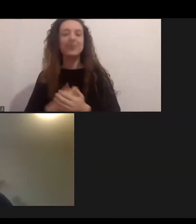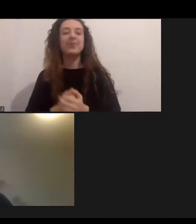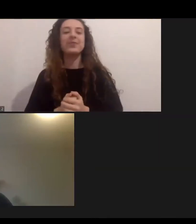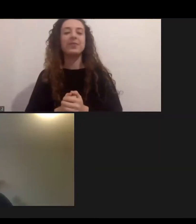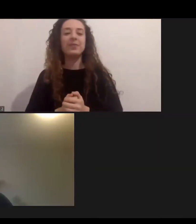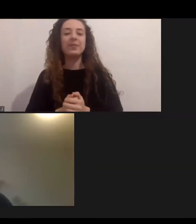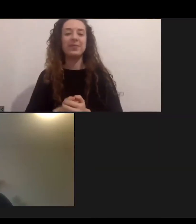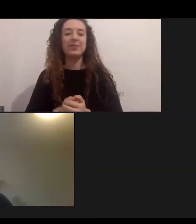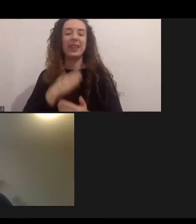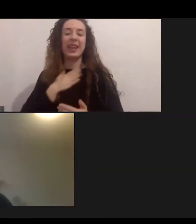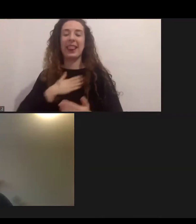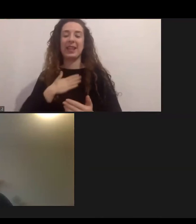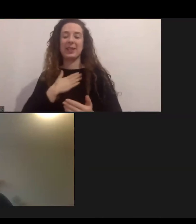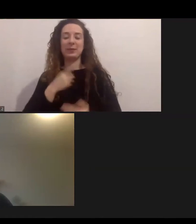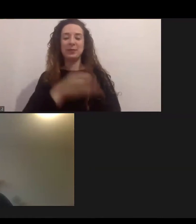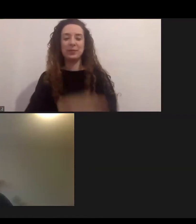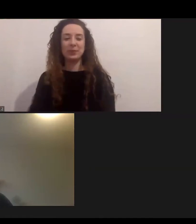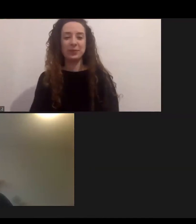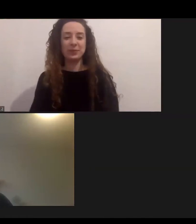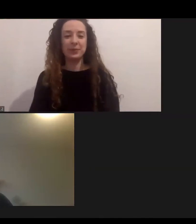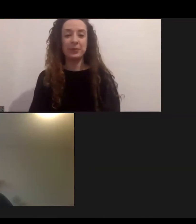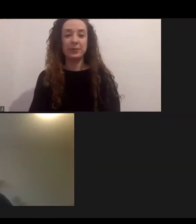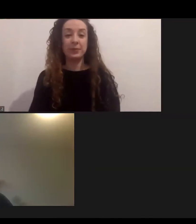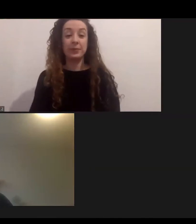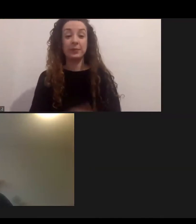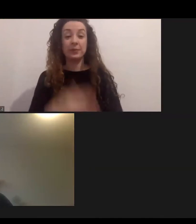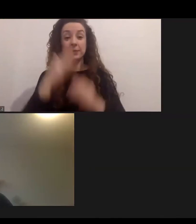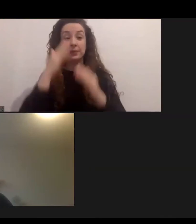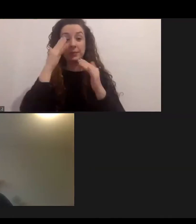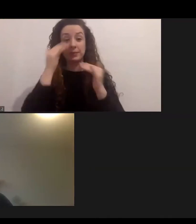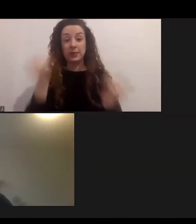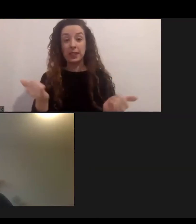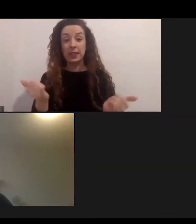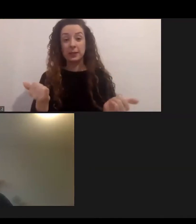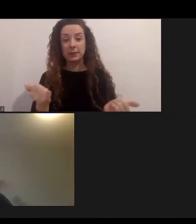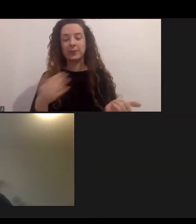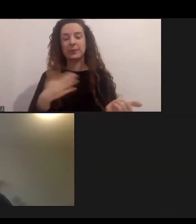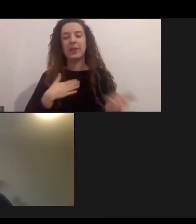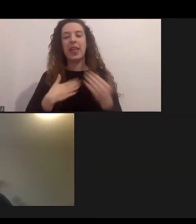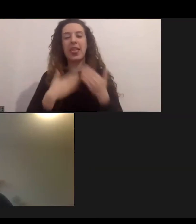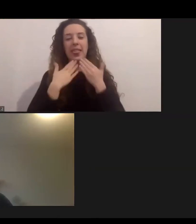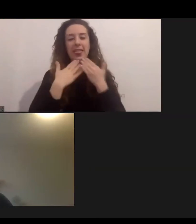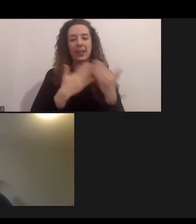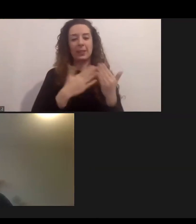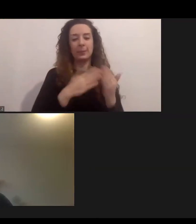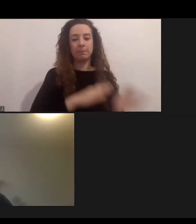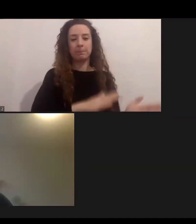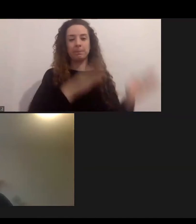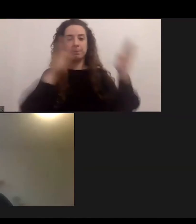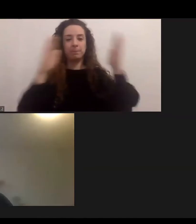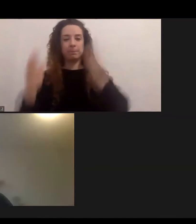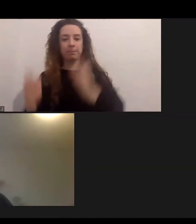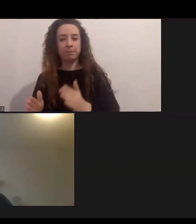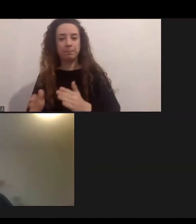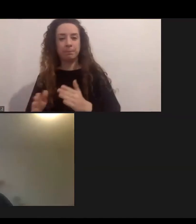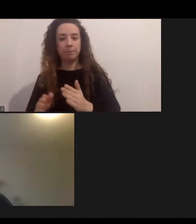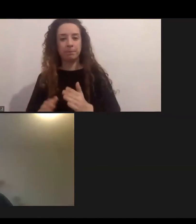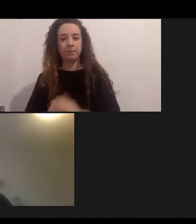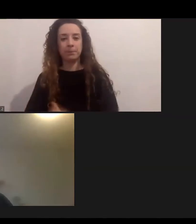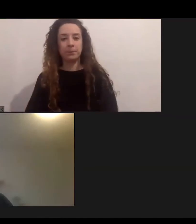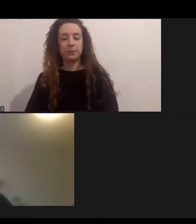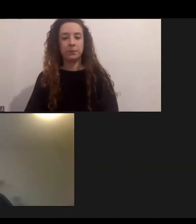Very good, František. This is really all the question that I have for you. You have illustrated